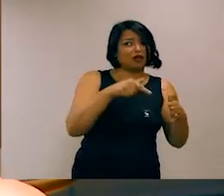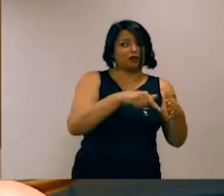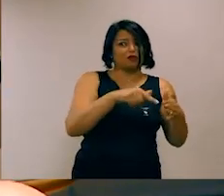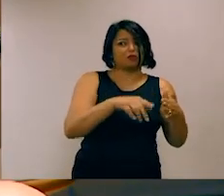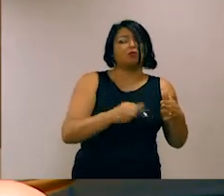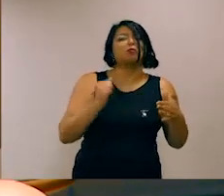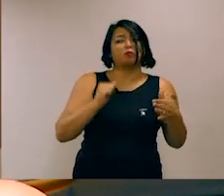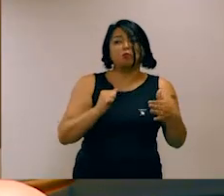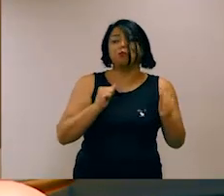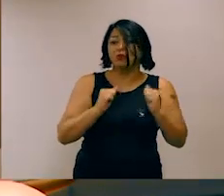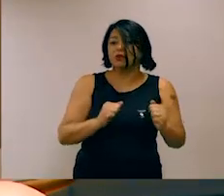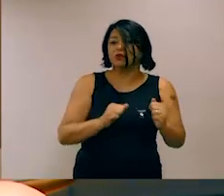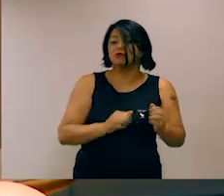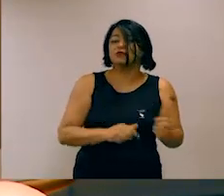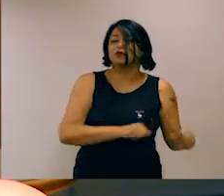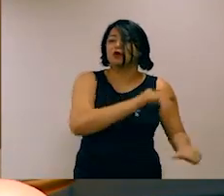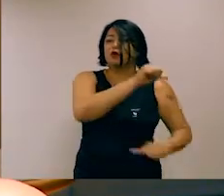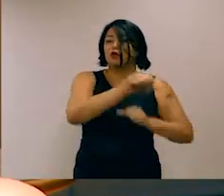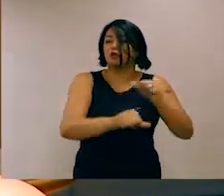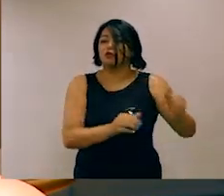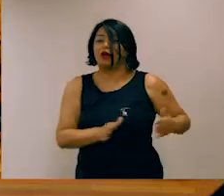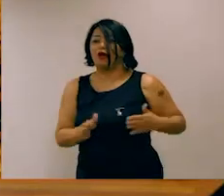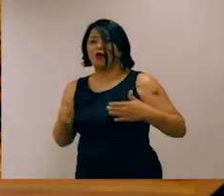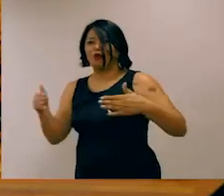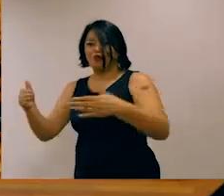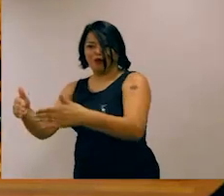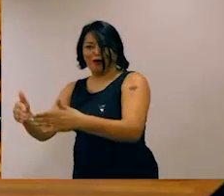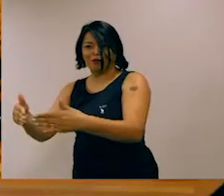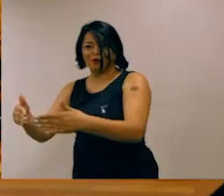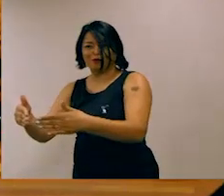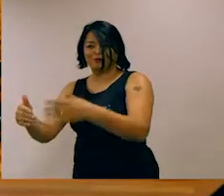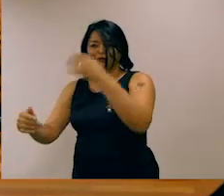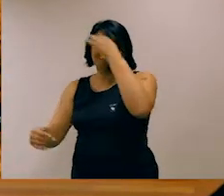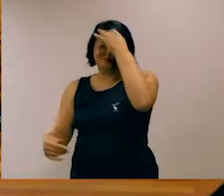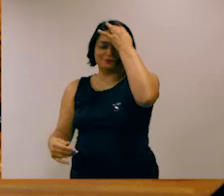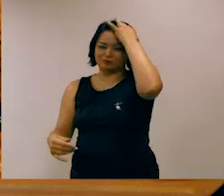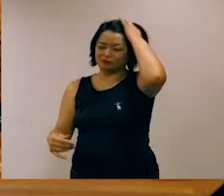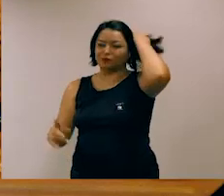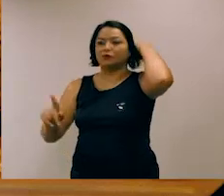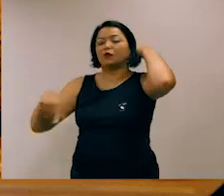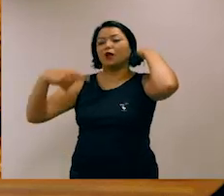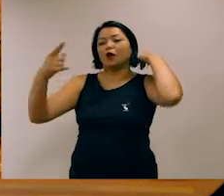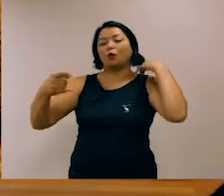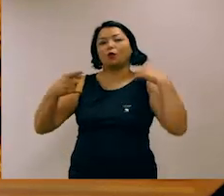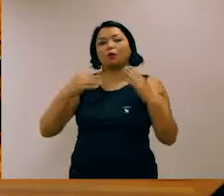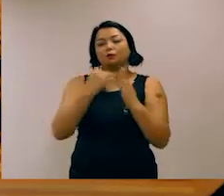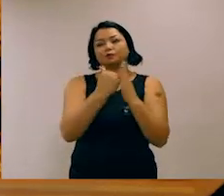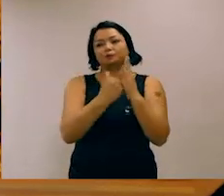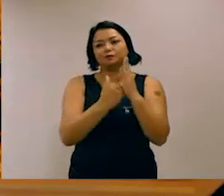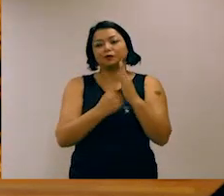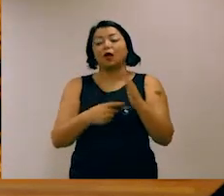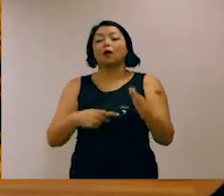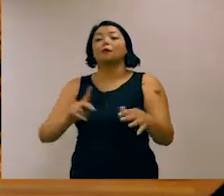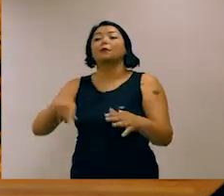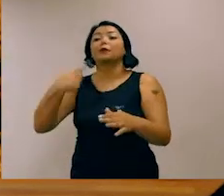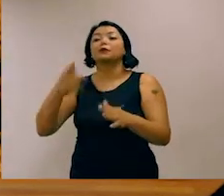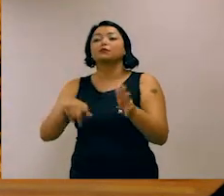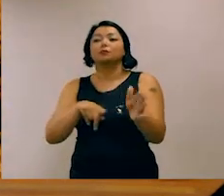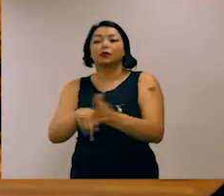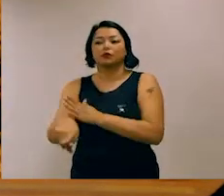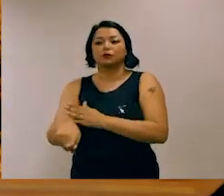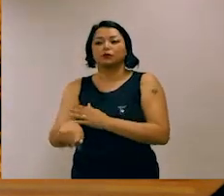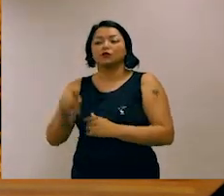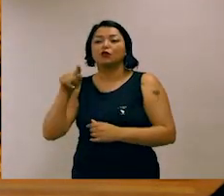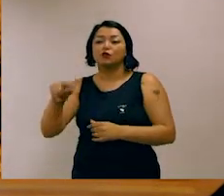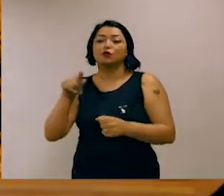So I think it's the next stage. Yeah, even for that, a question. Did you do a follow-up of the